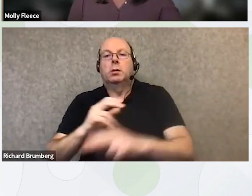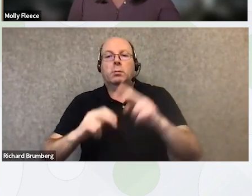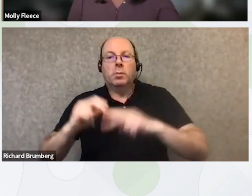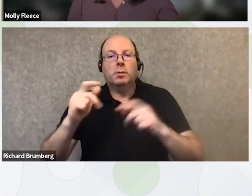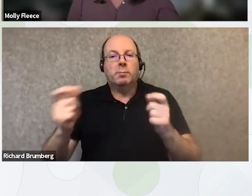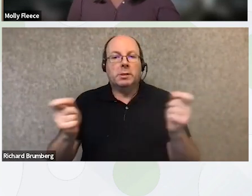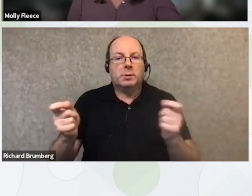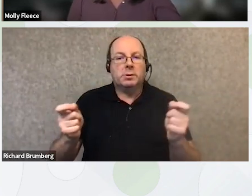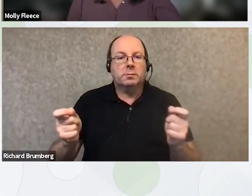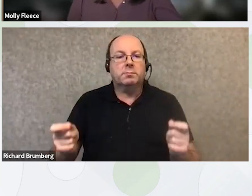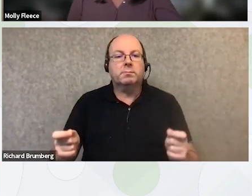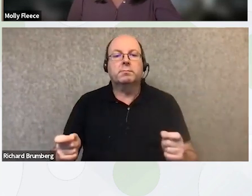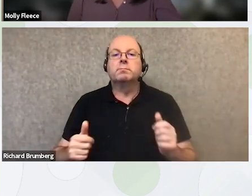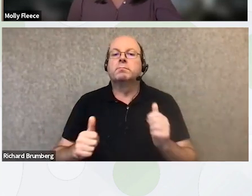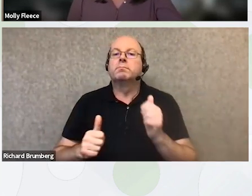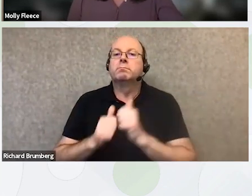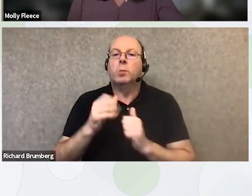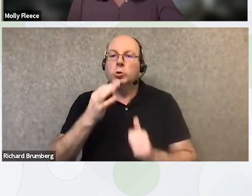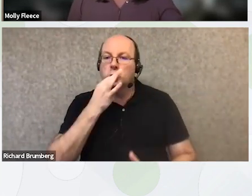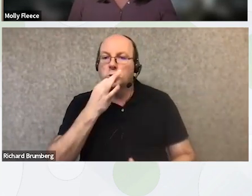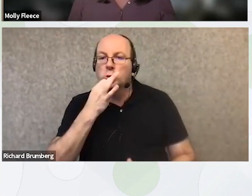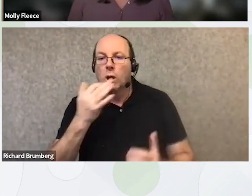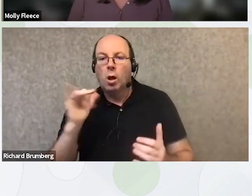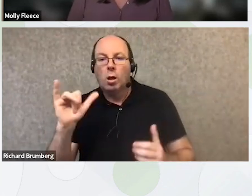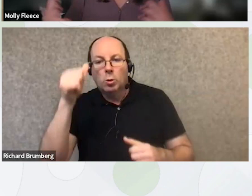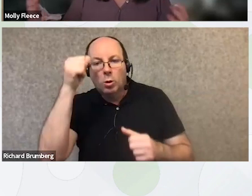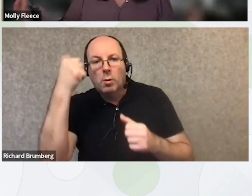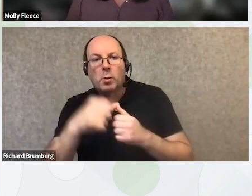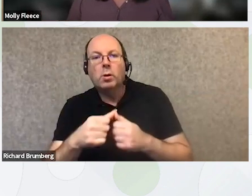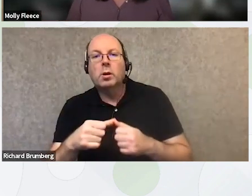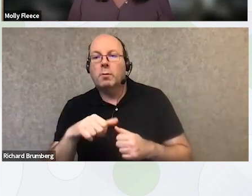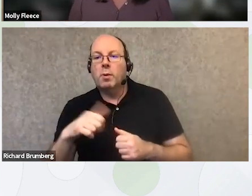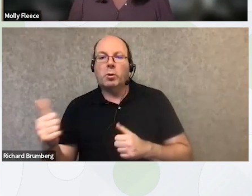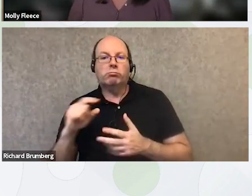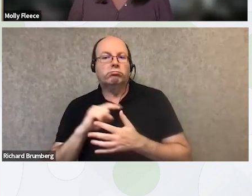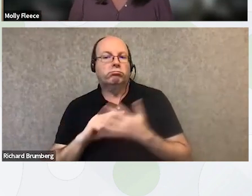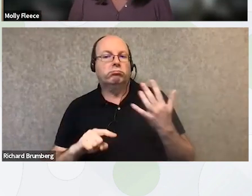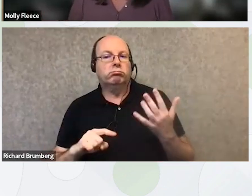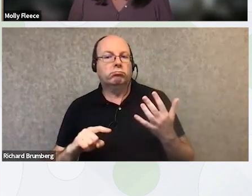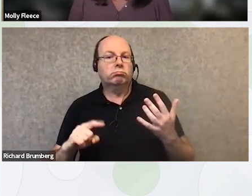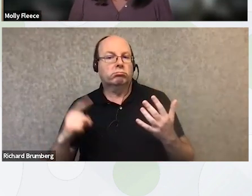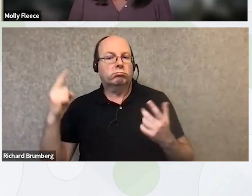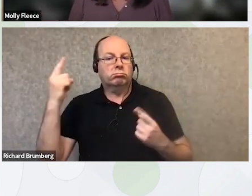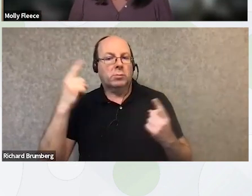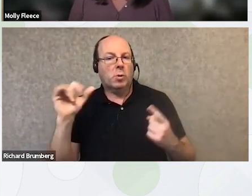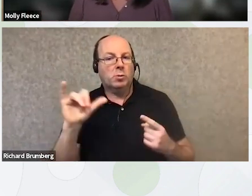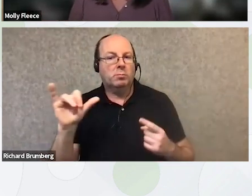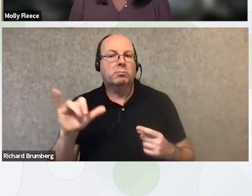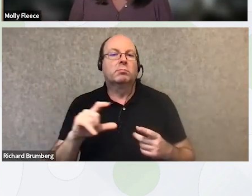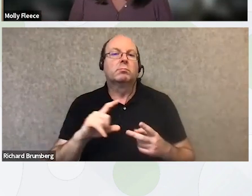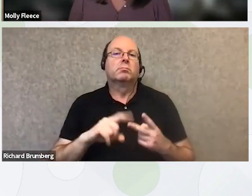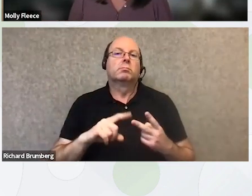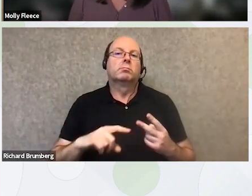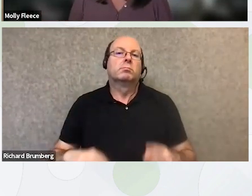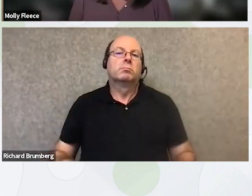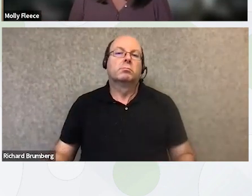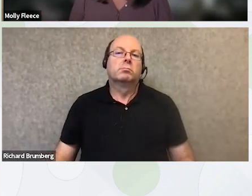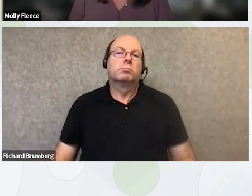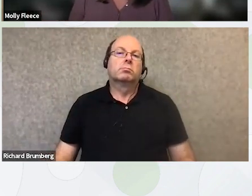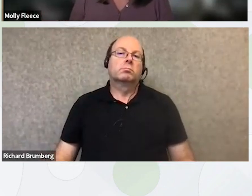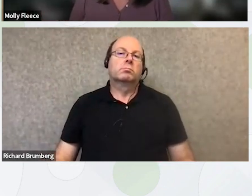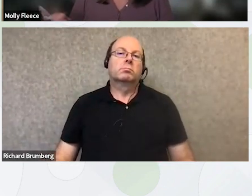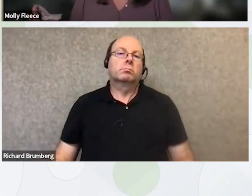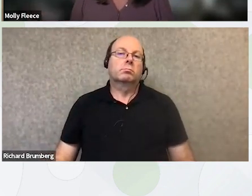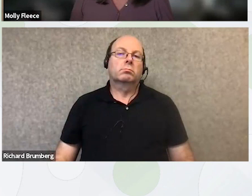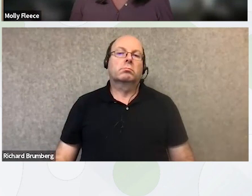about most of them in a second, but just also remember that there are other things to consider, like if you